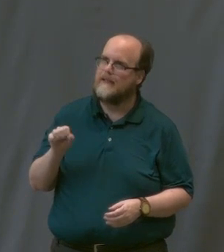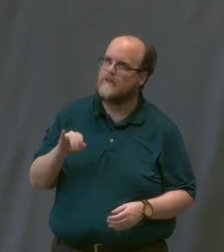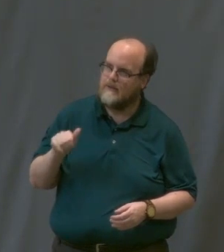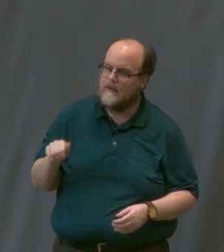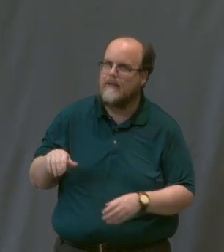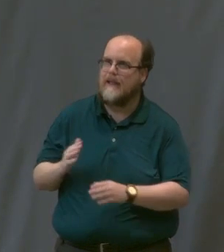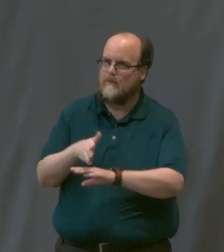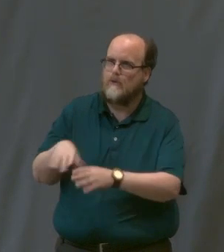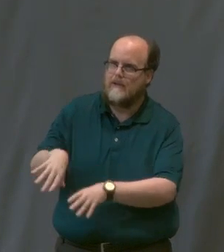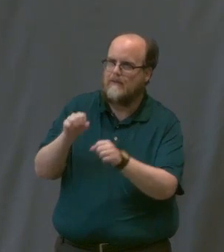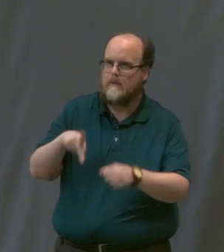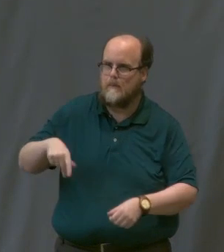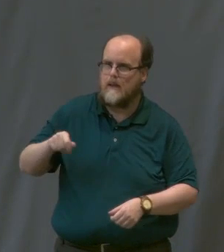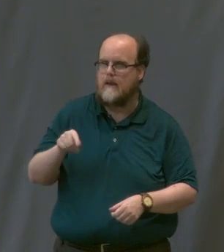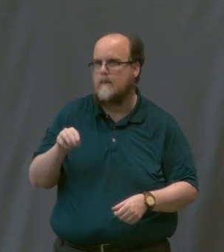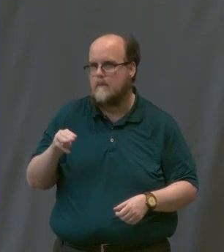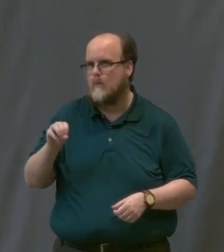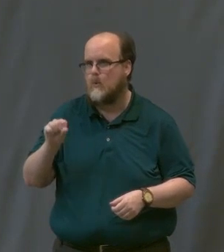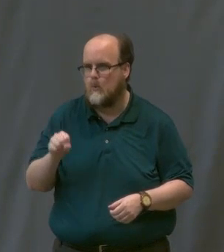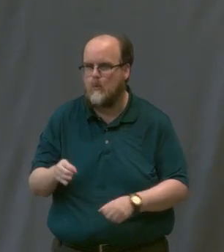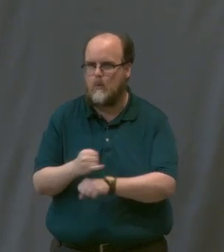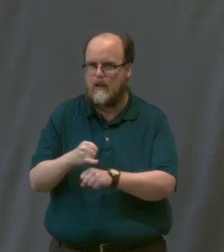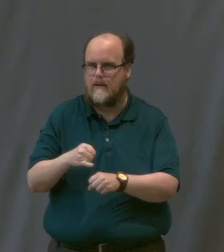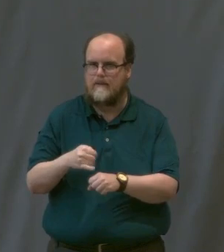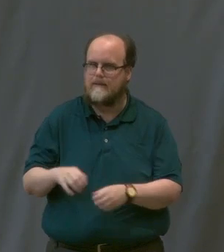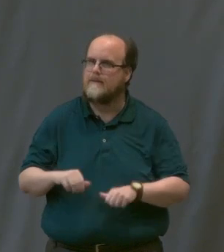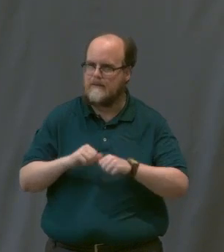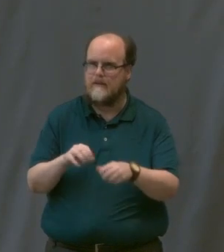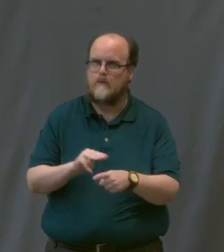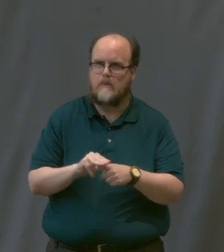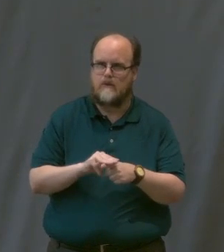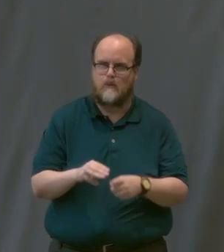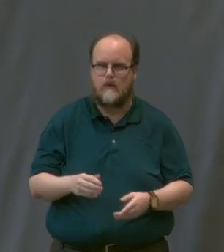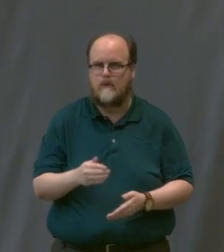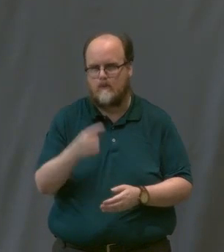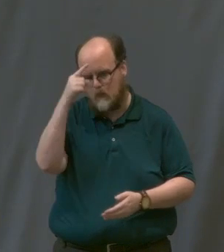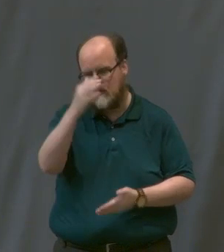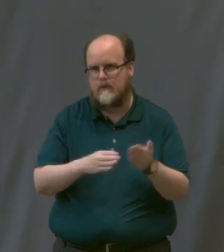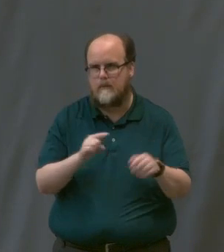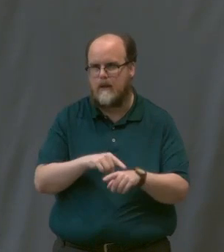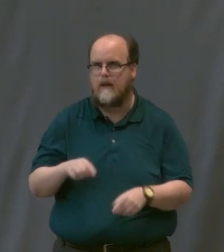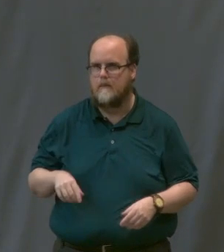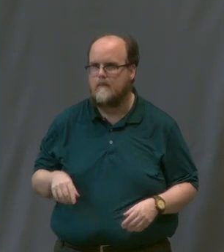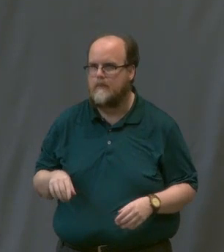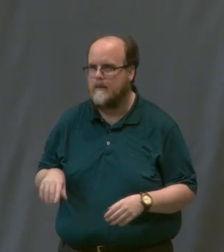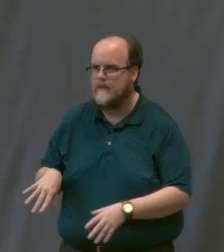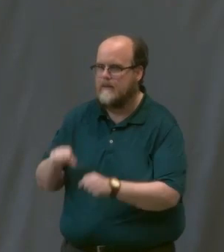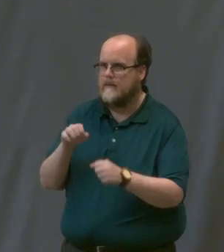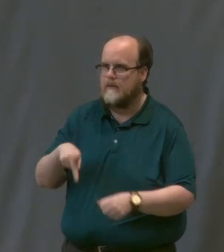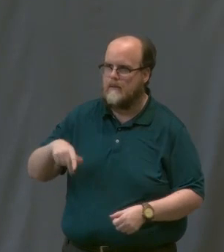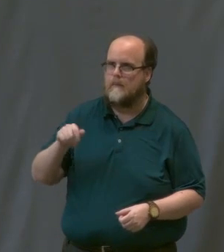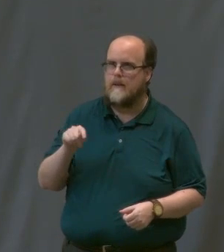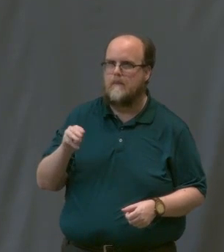He actually continued with his ministry for a while. We don't know when John died, but we do know he got off of Patmos and he continued